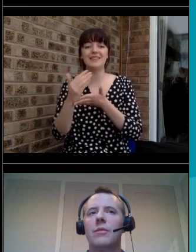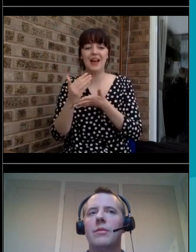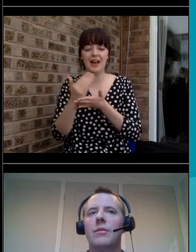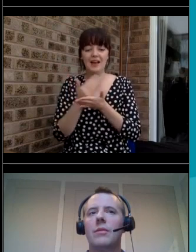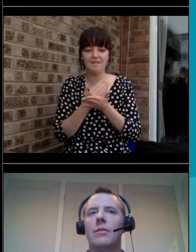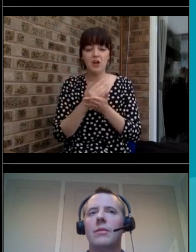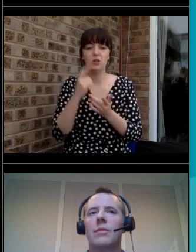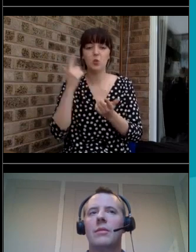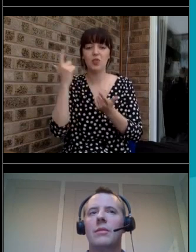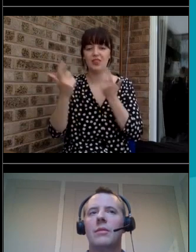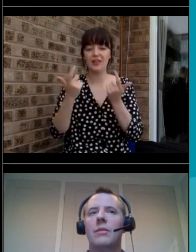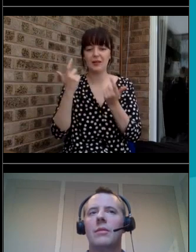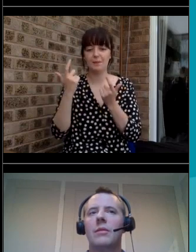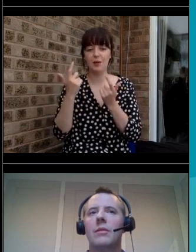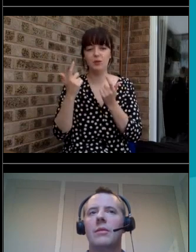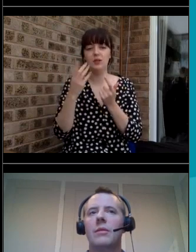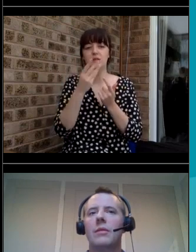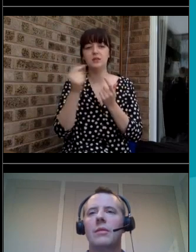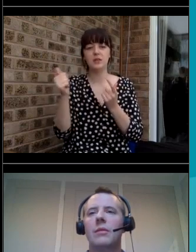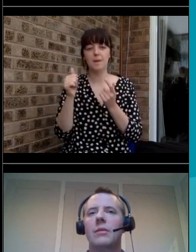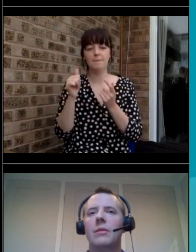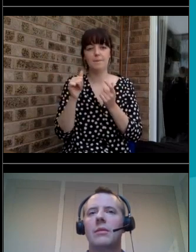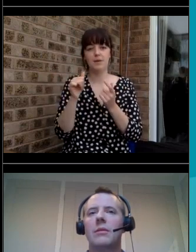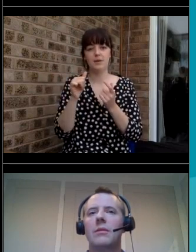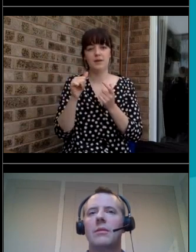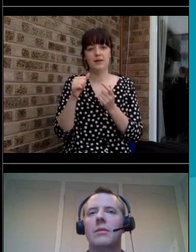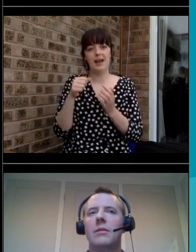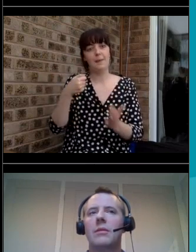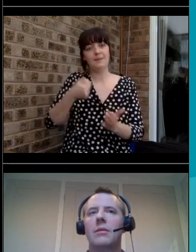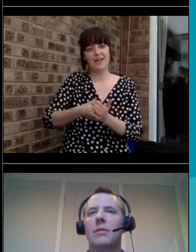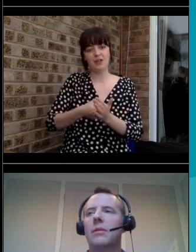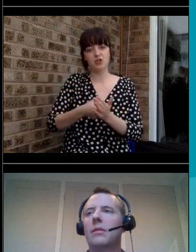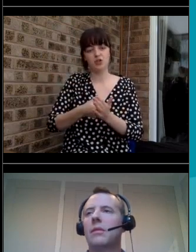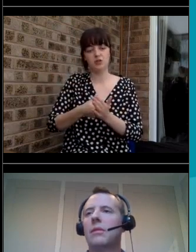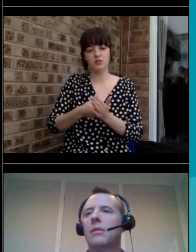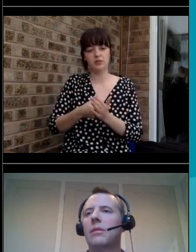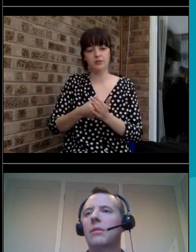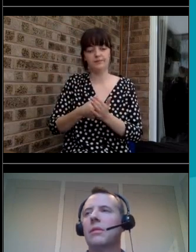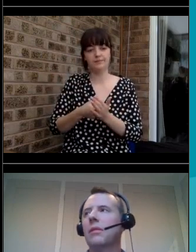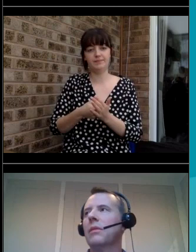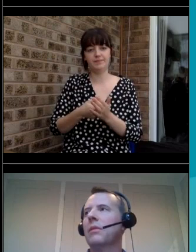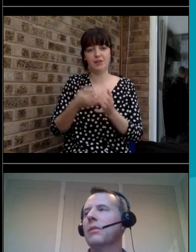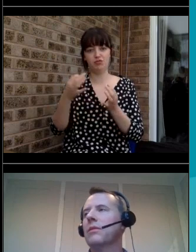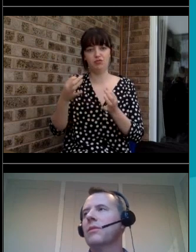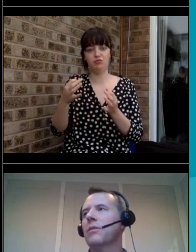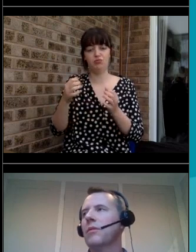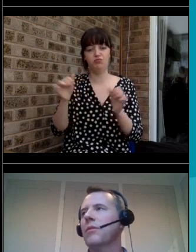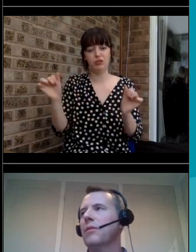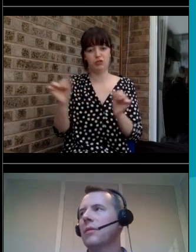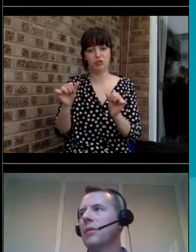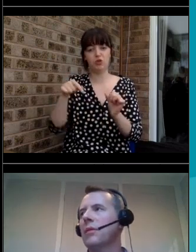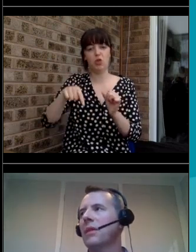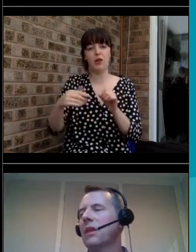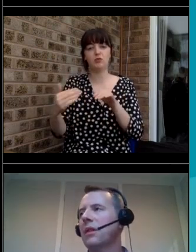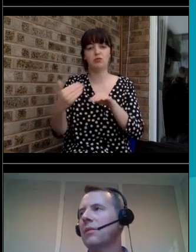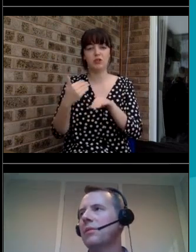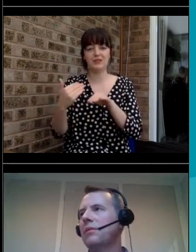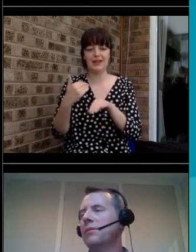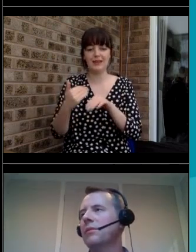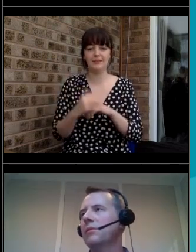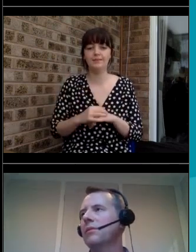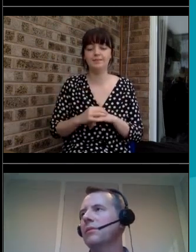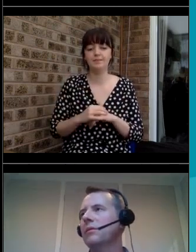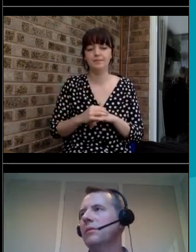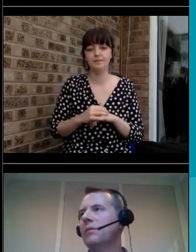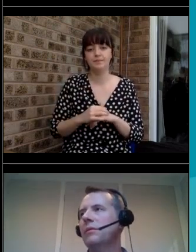at putting certain restrictions on the tunnel crossing. But as far as